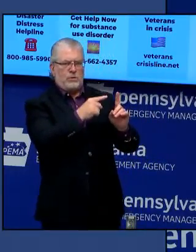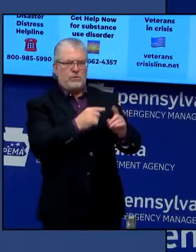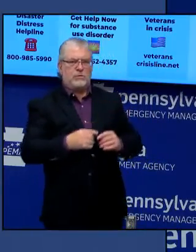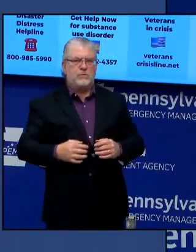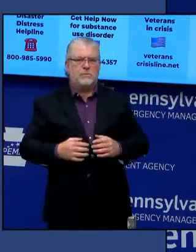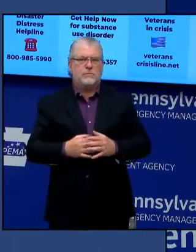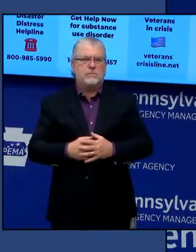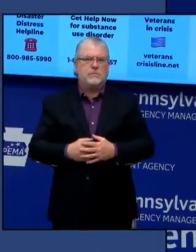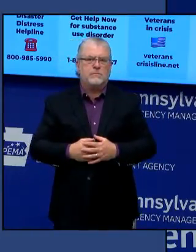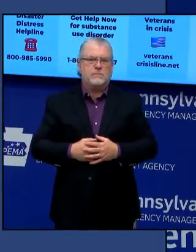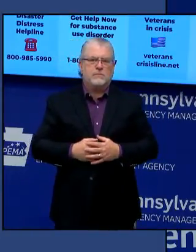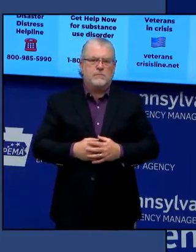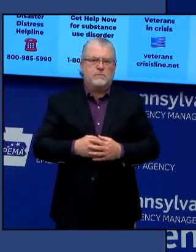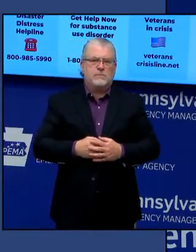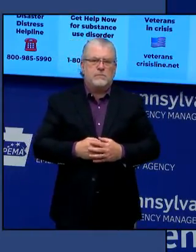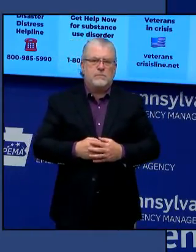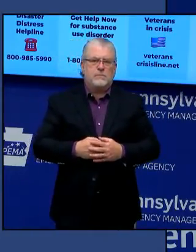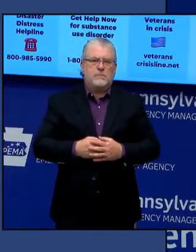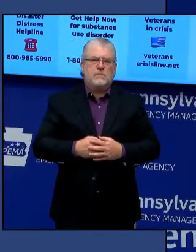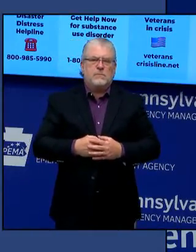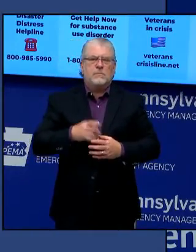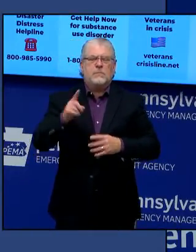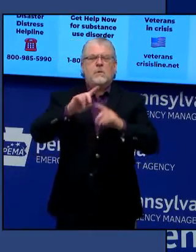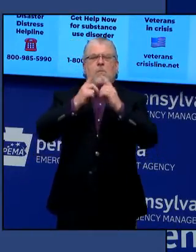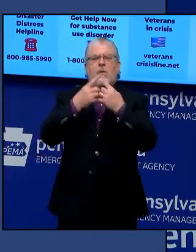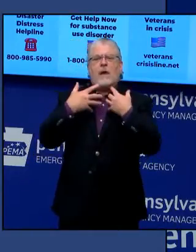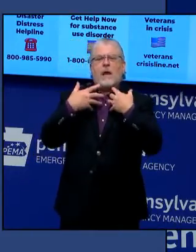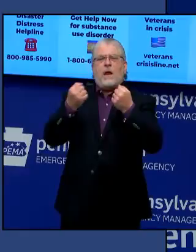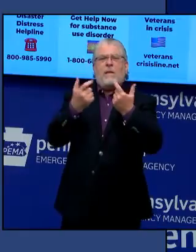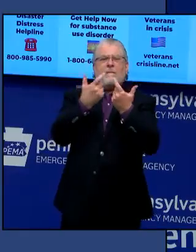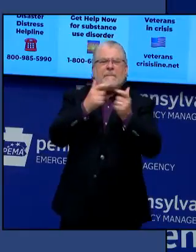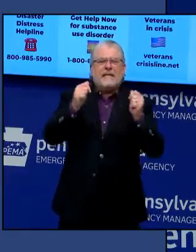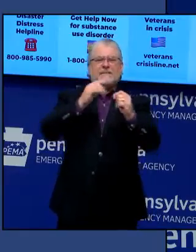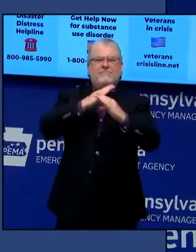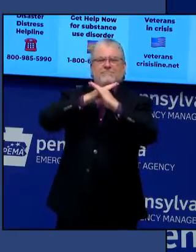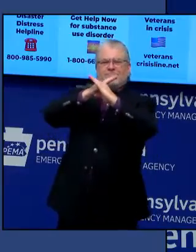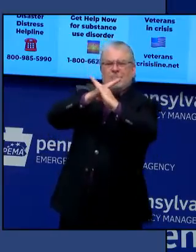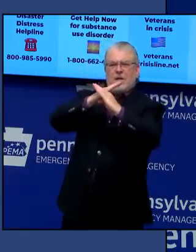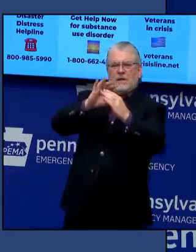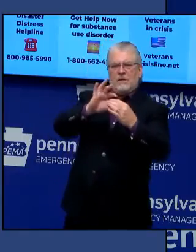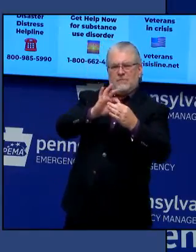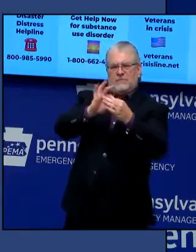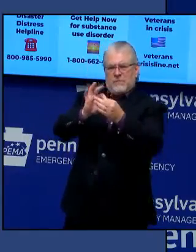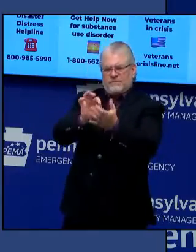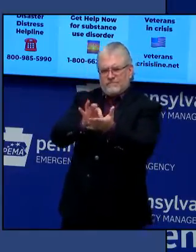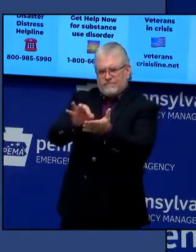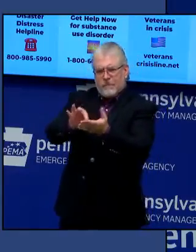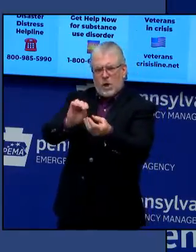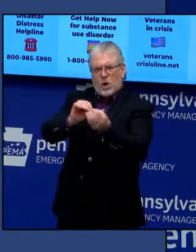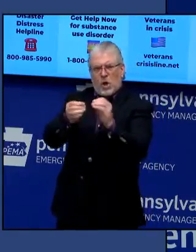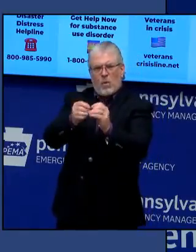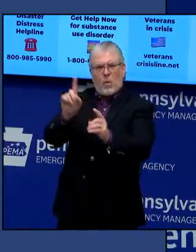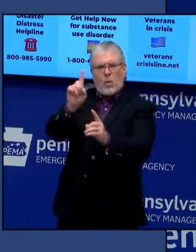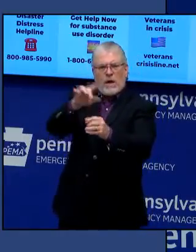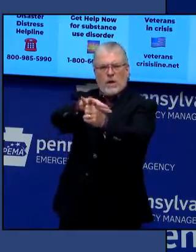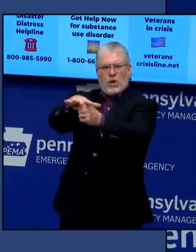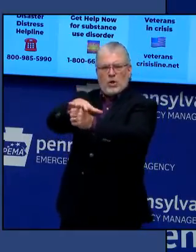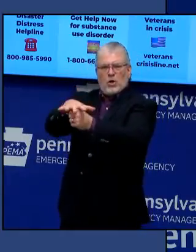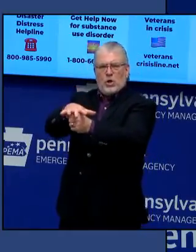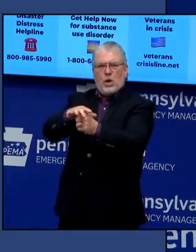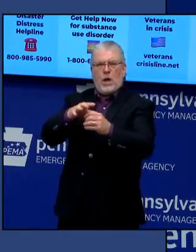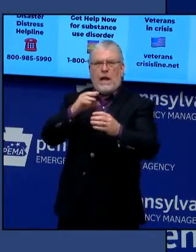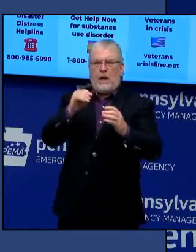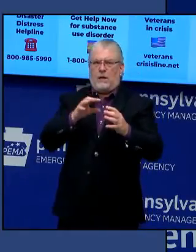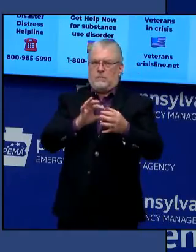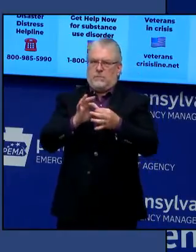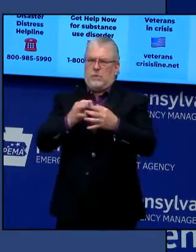being tracking recovered cases of COVID-19? Well, we're not able to track the specific recoveries of